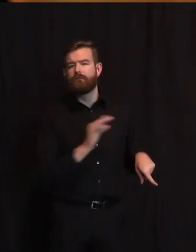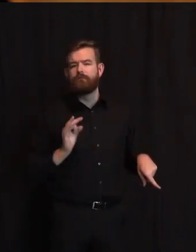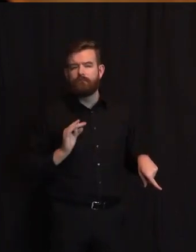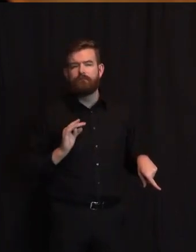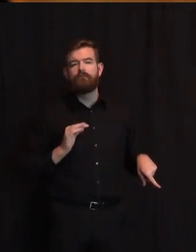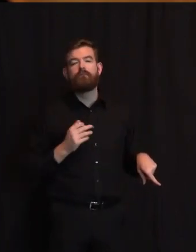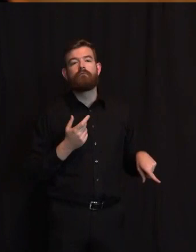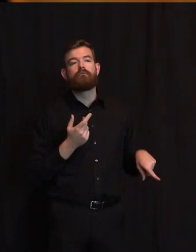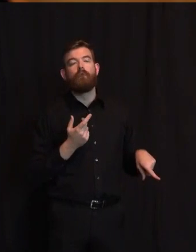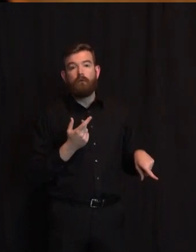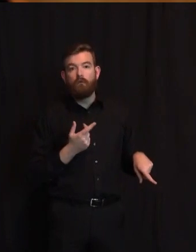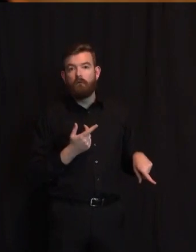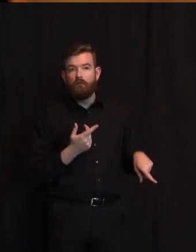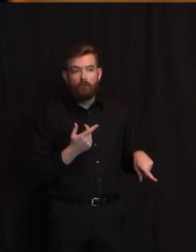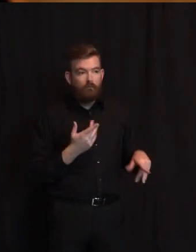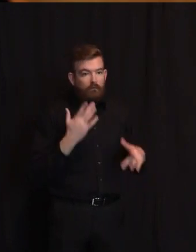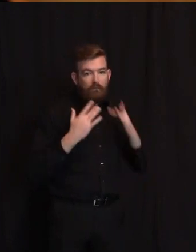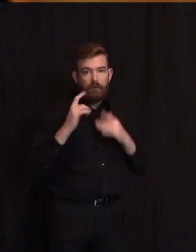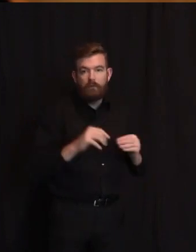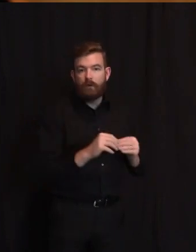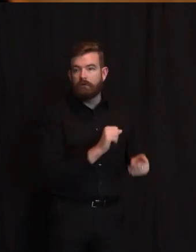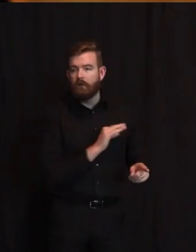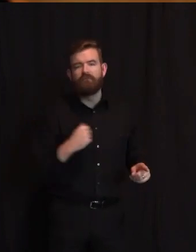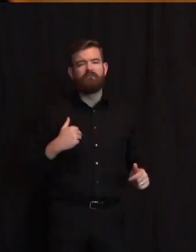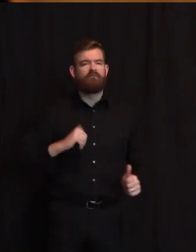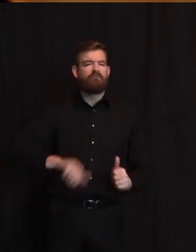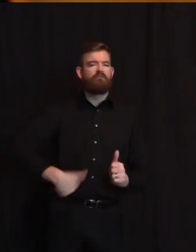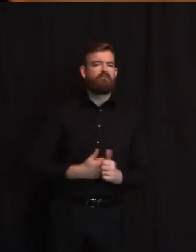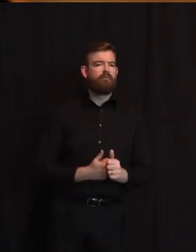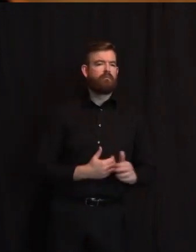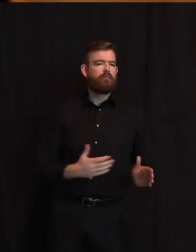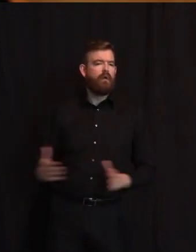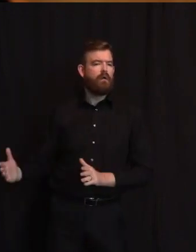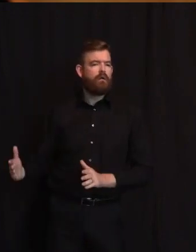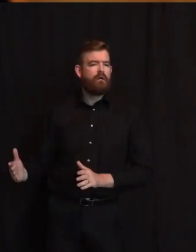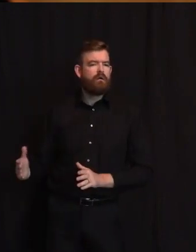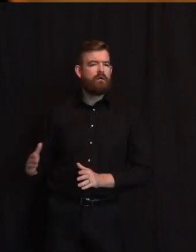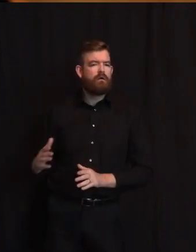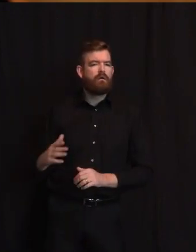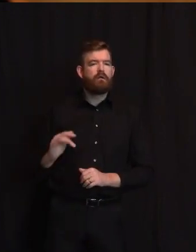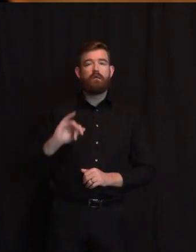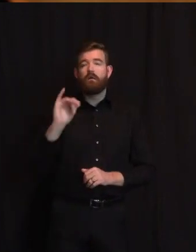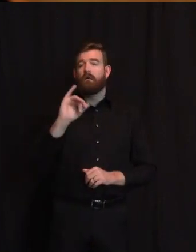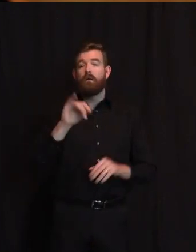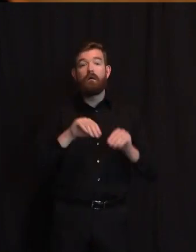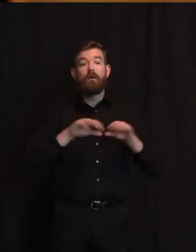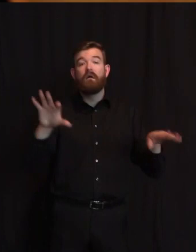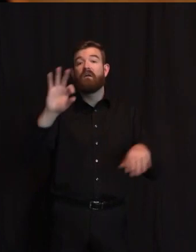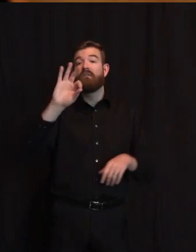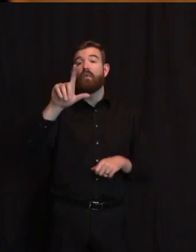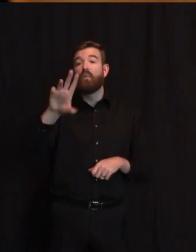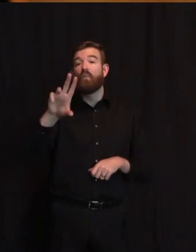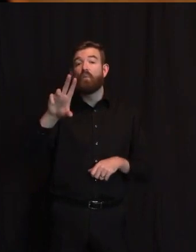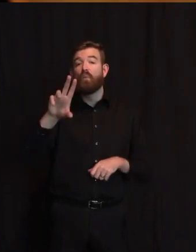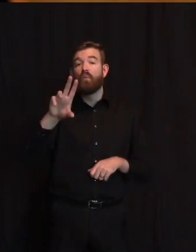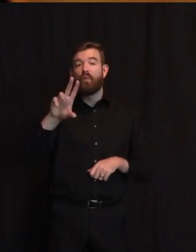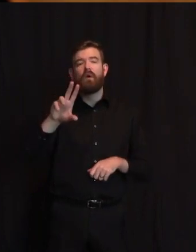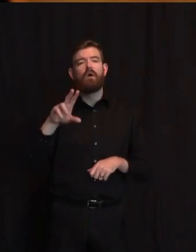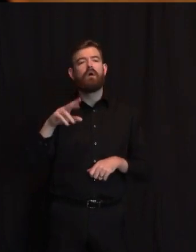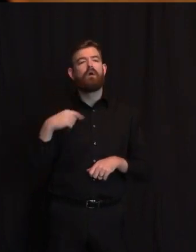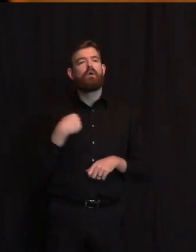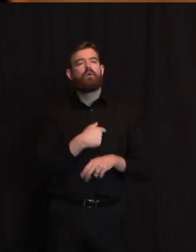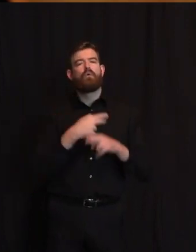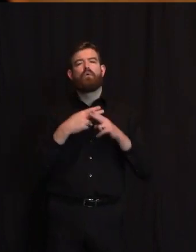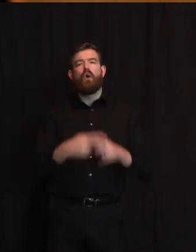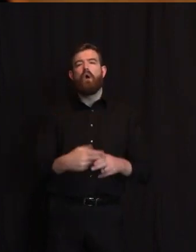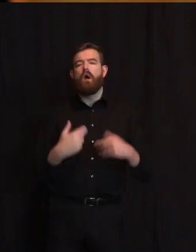normal circumstances or high flu season, and then you go to crisis staffing where you promote safe